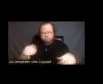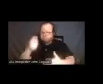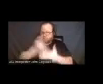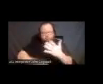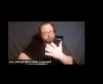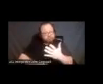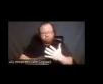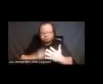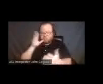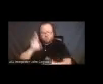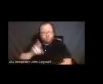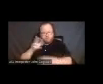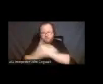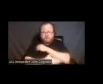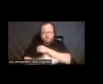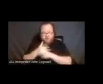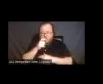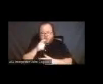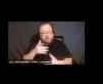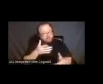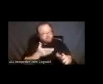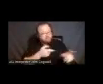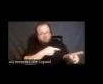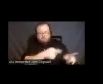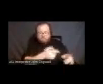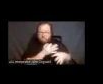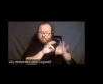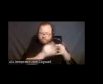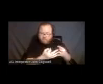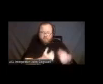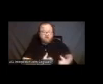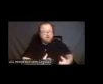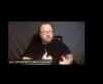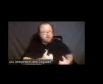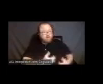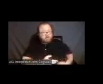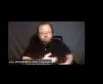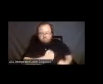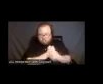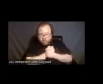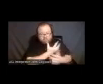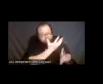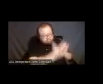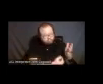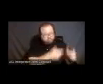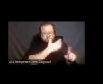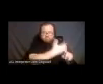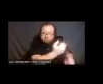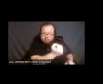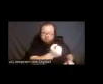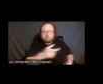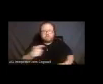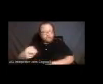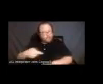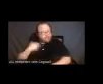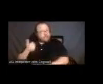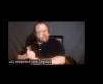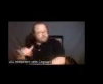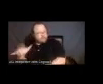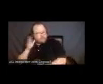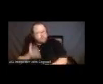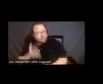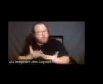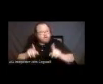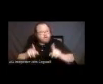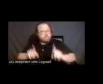and friends of a loved one who have died by suicide are also at high risk themselves. This pilot will offer 6 to 8 free